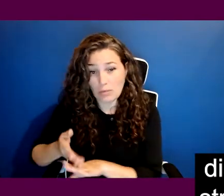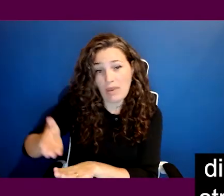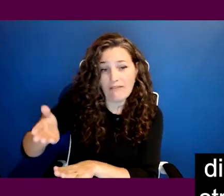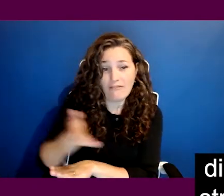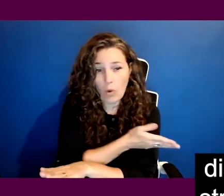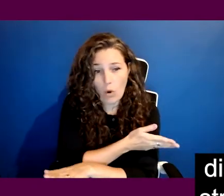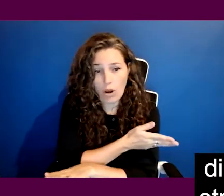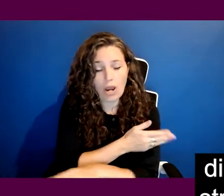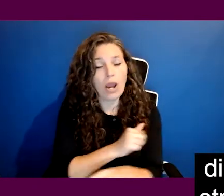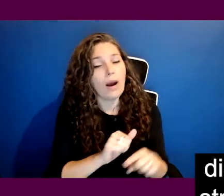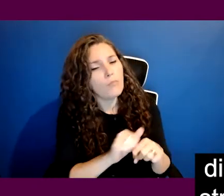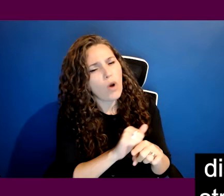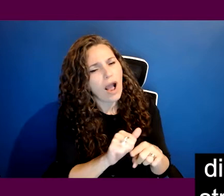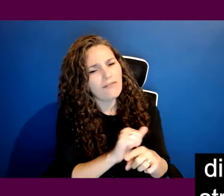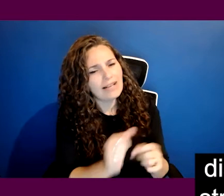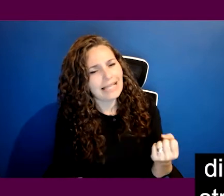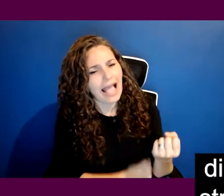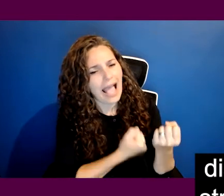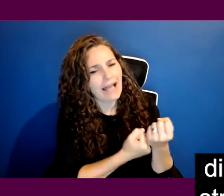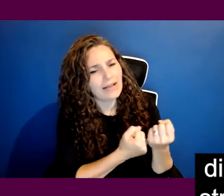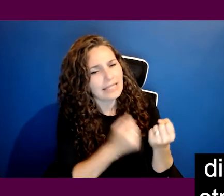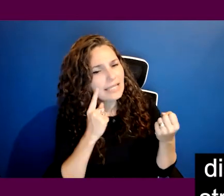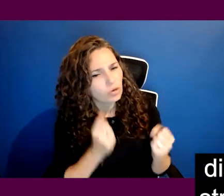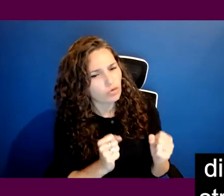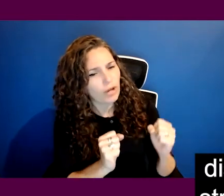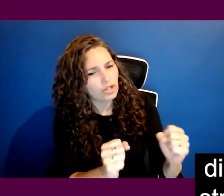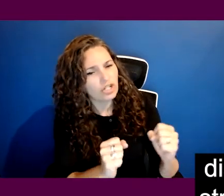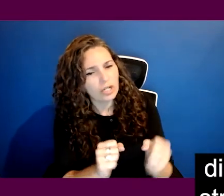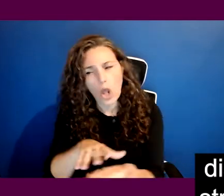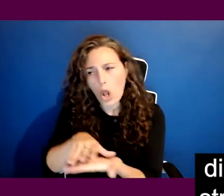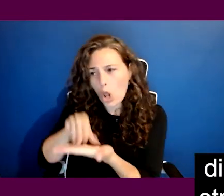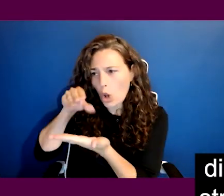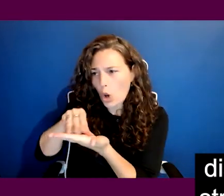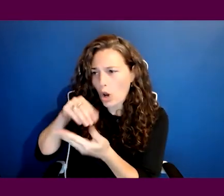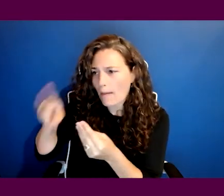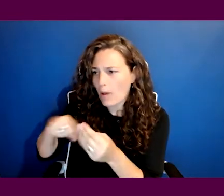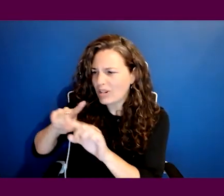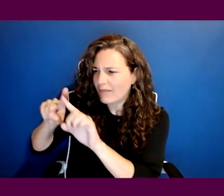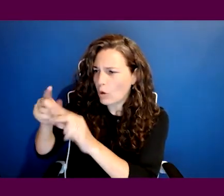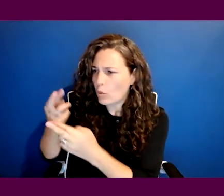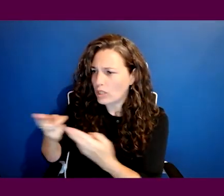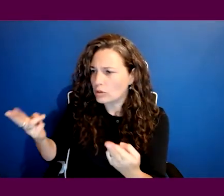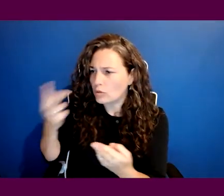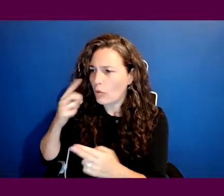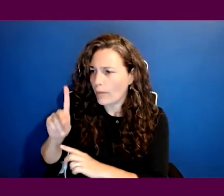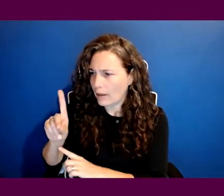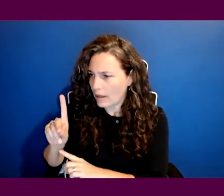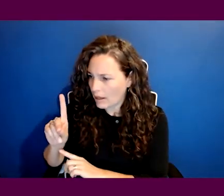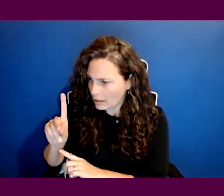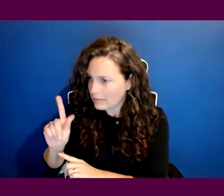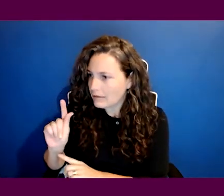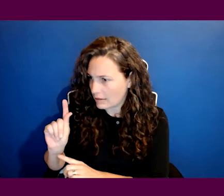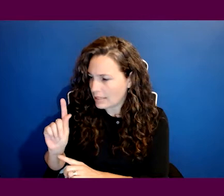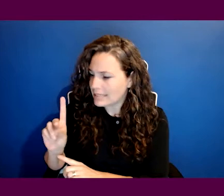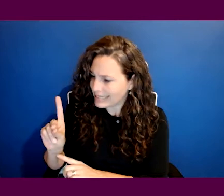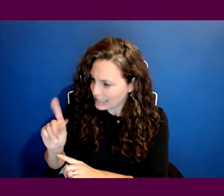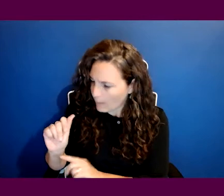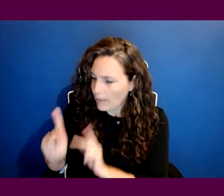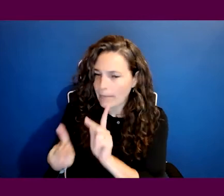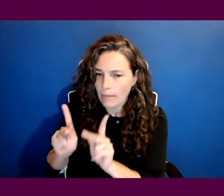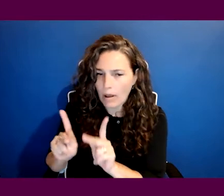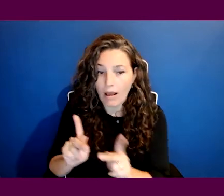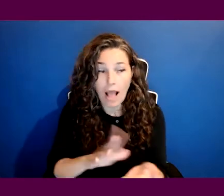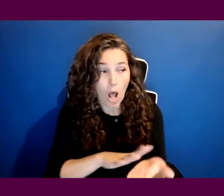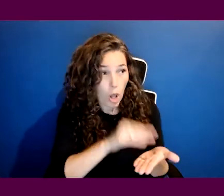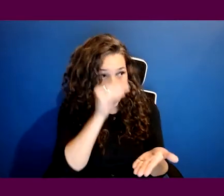Practice advocacy strategies. Learn about resources for people with disabilities. Learn your